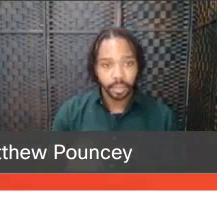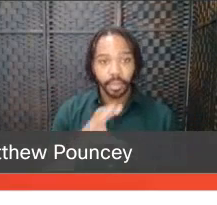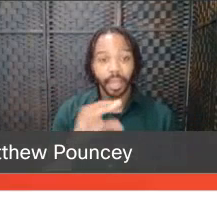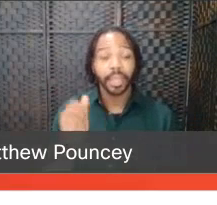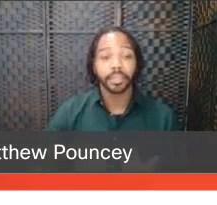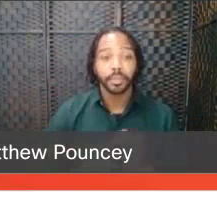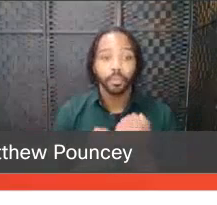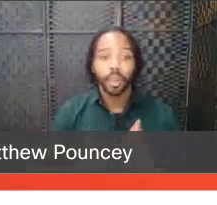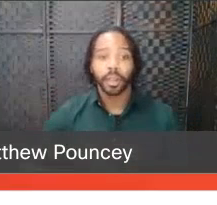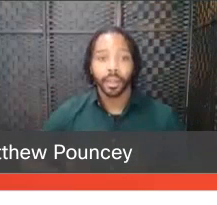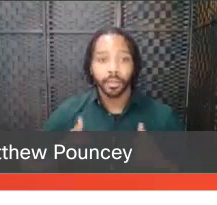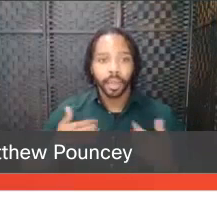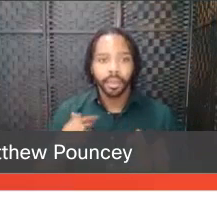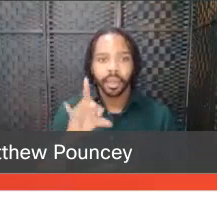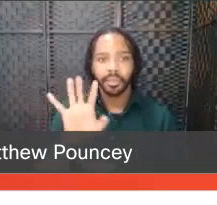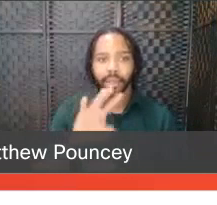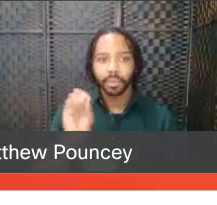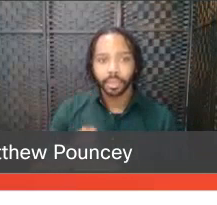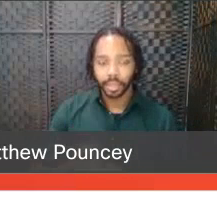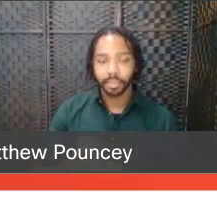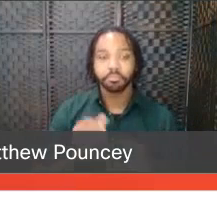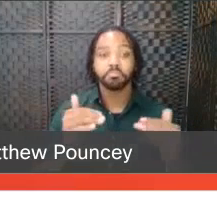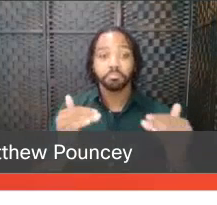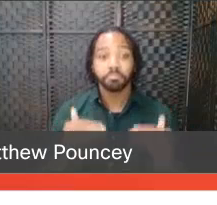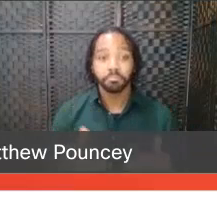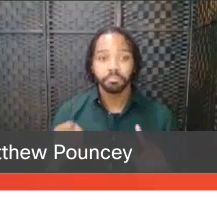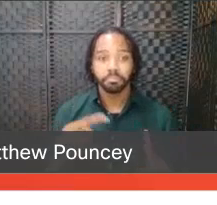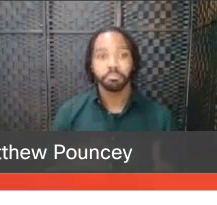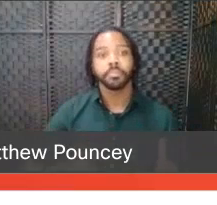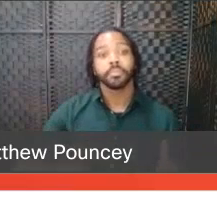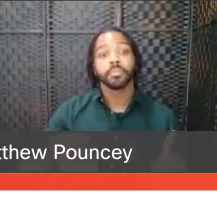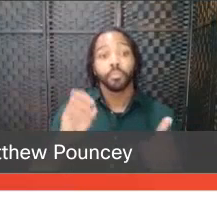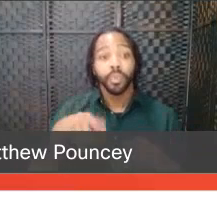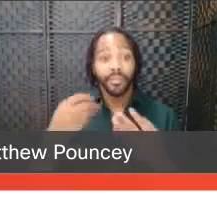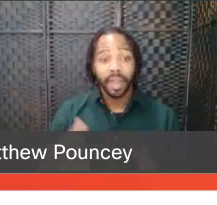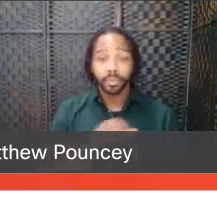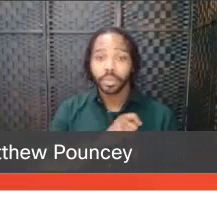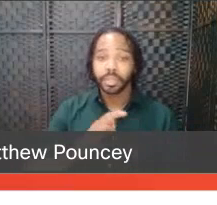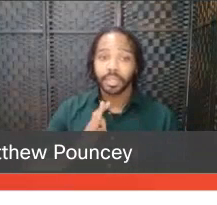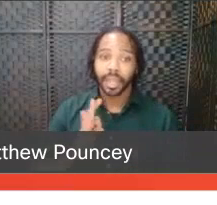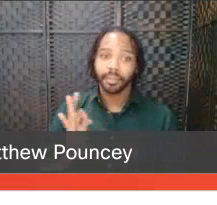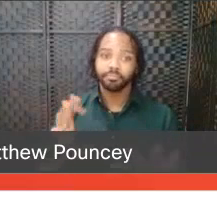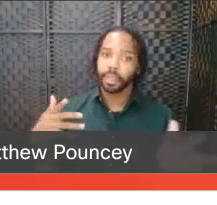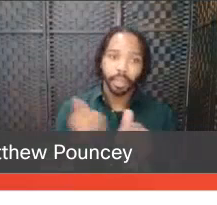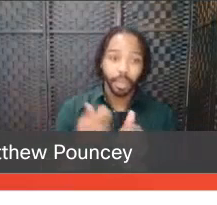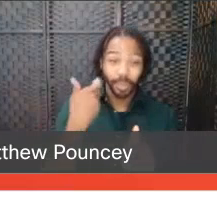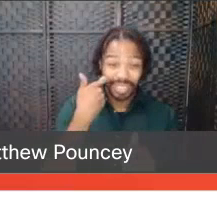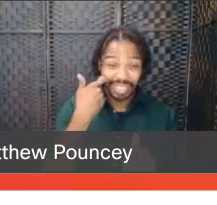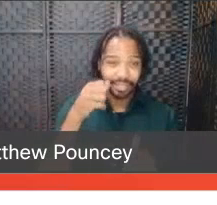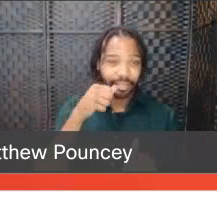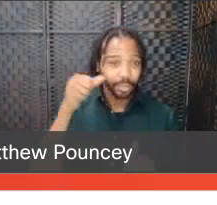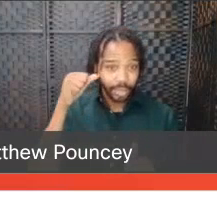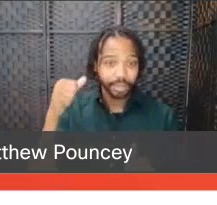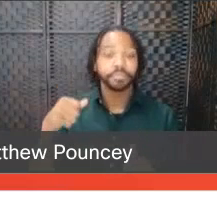and supported living is at 85%. Providers staff, updated as of yesterday,